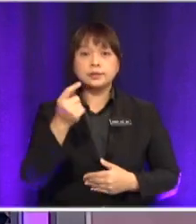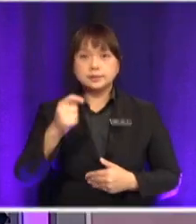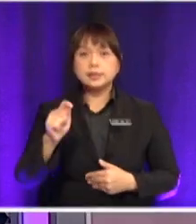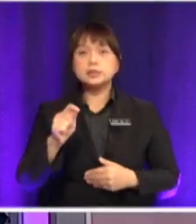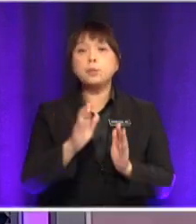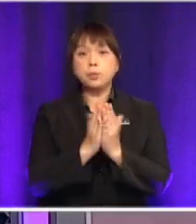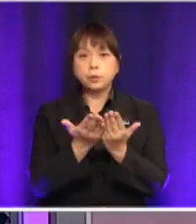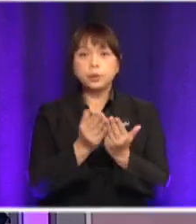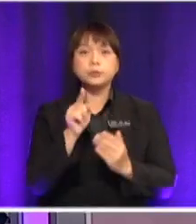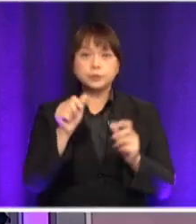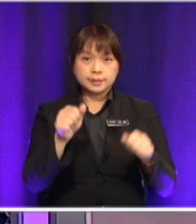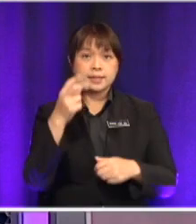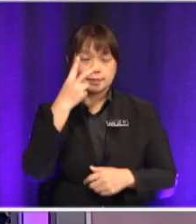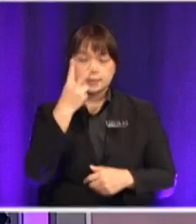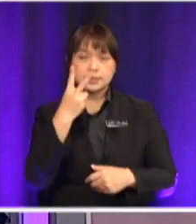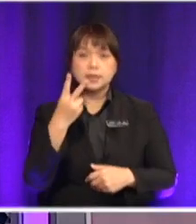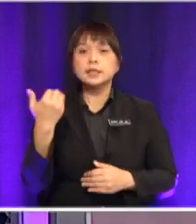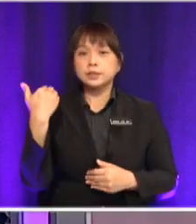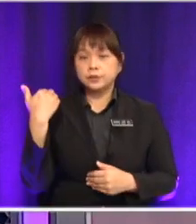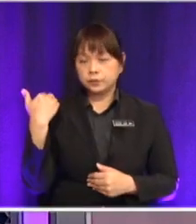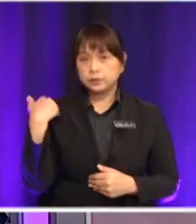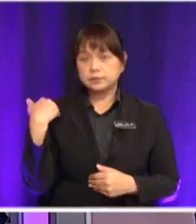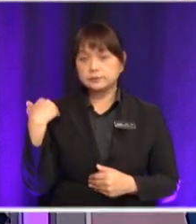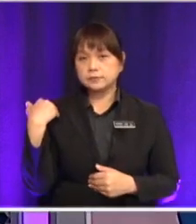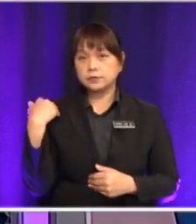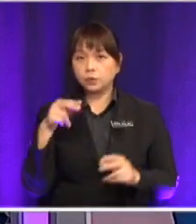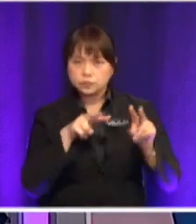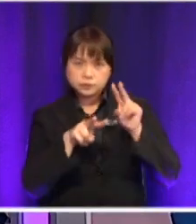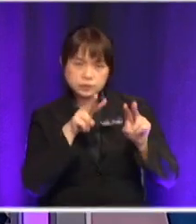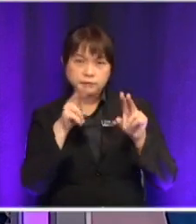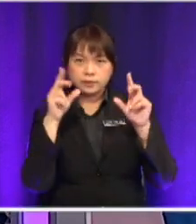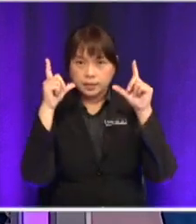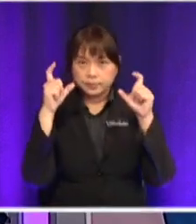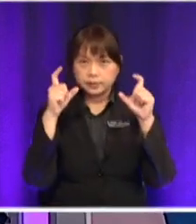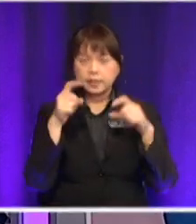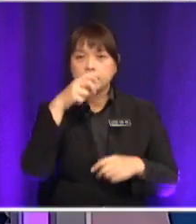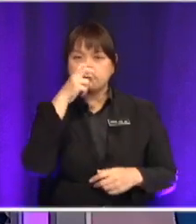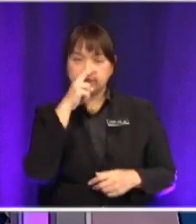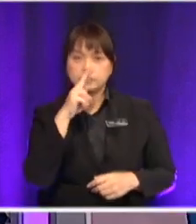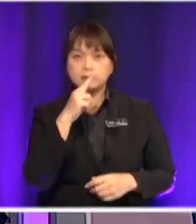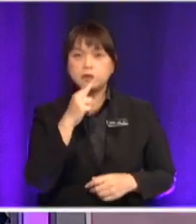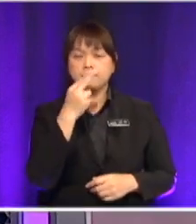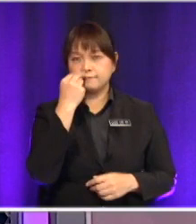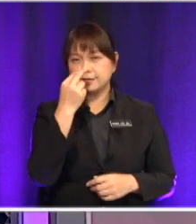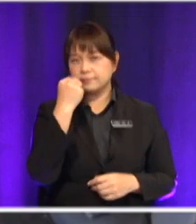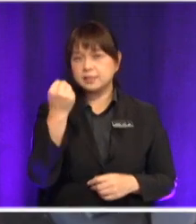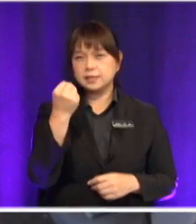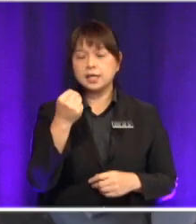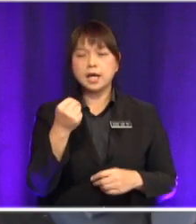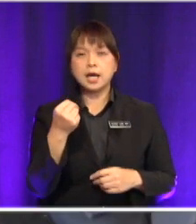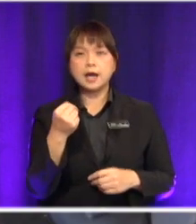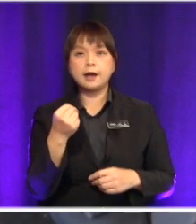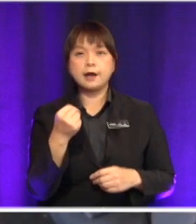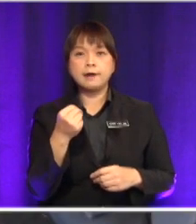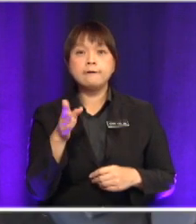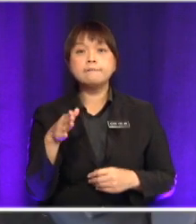can see, we have surveillance cameras. We have a funny-looking fish. It's a fish, but it's not a real fish. Oh, yeah. Yeah, and then